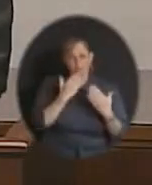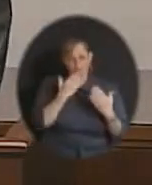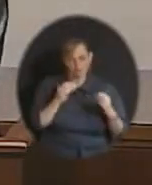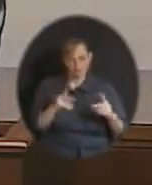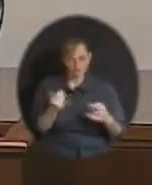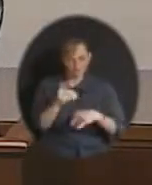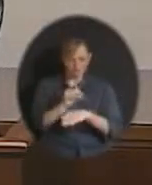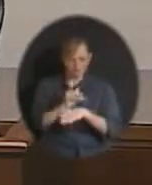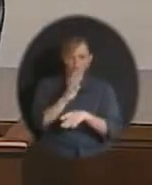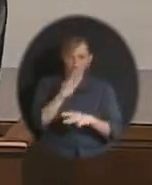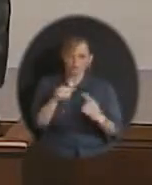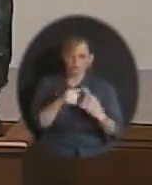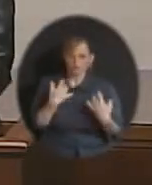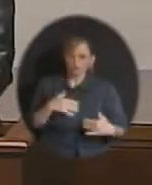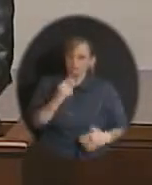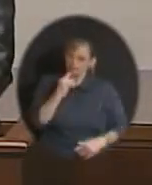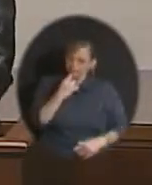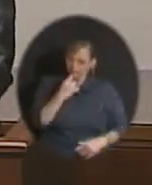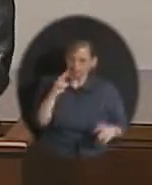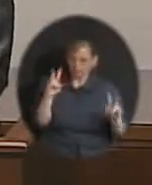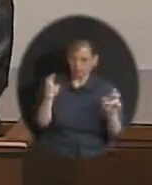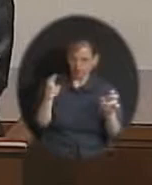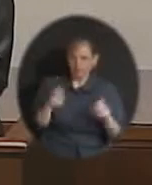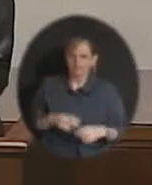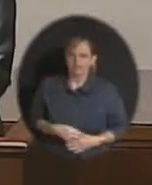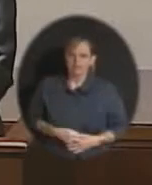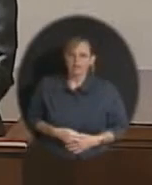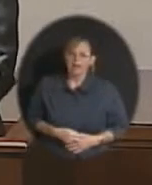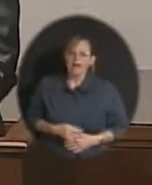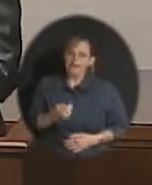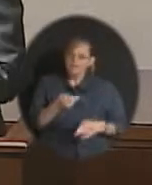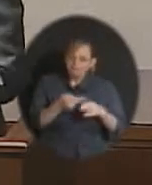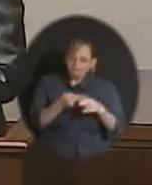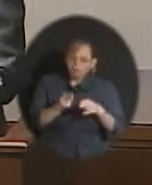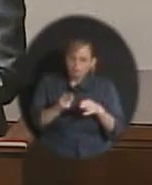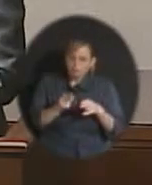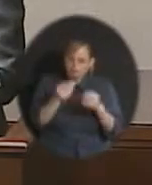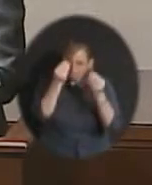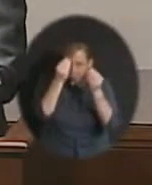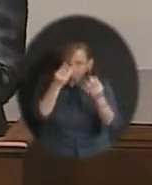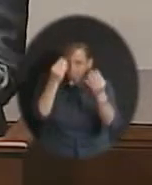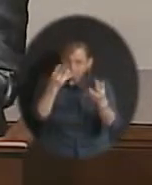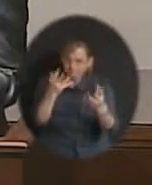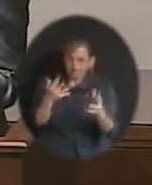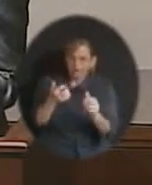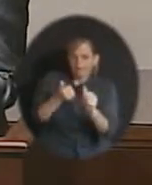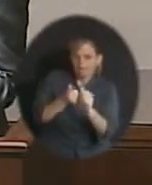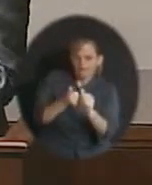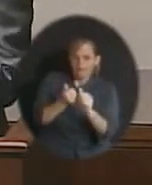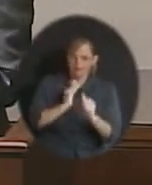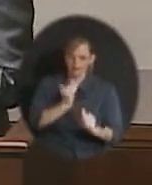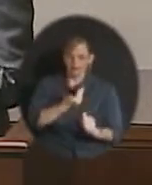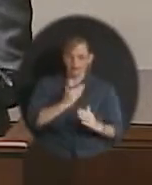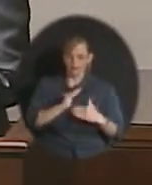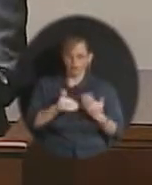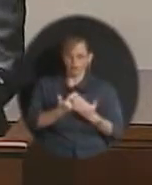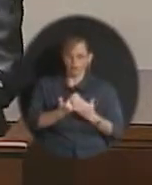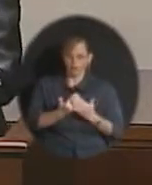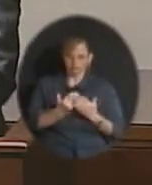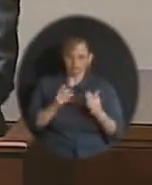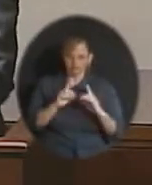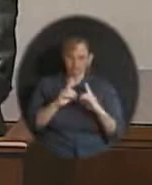tonight to talk about a pretty serious topic and just a little bit of time to update you on what our district has been doing and what we're